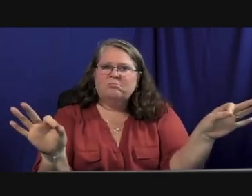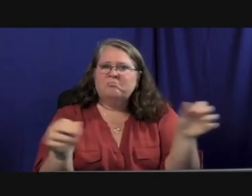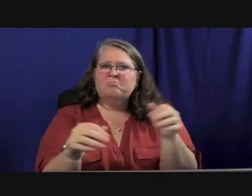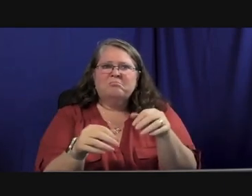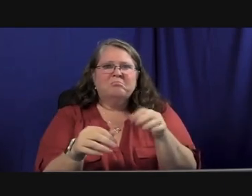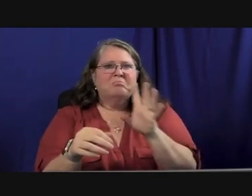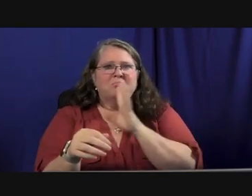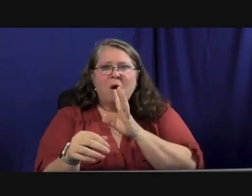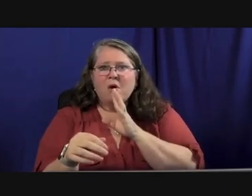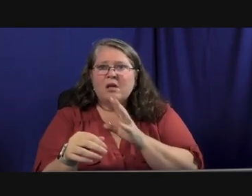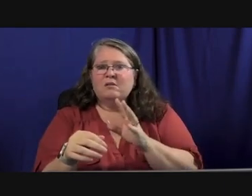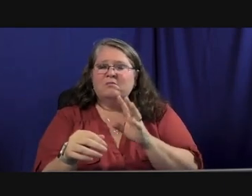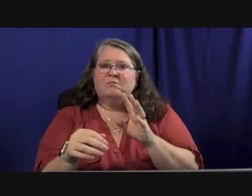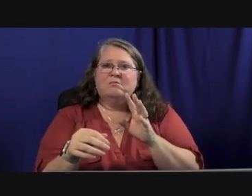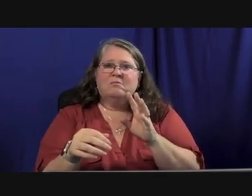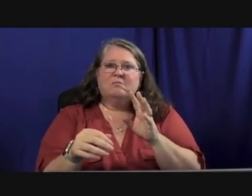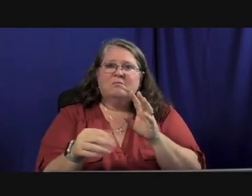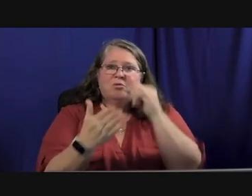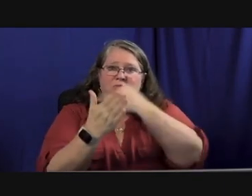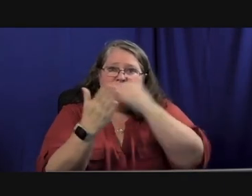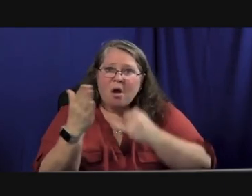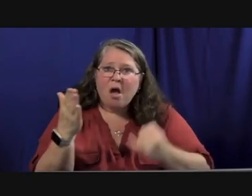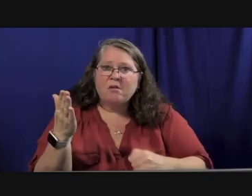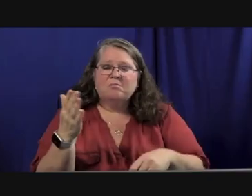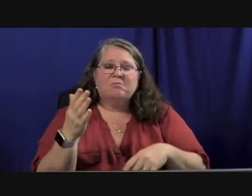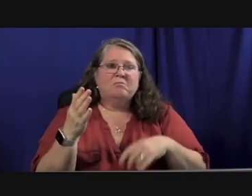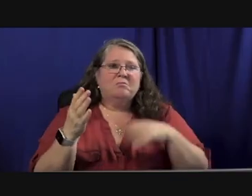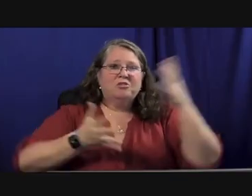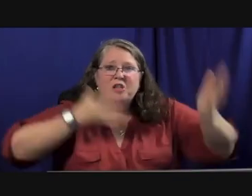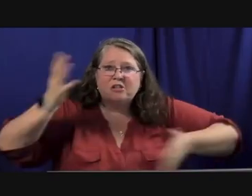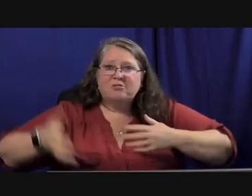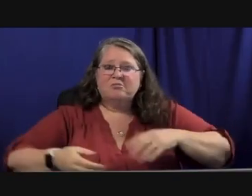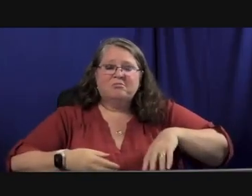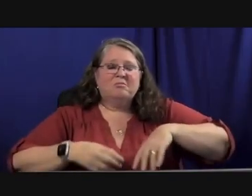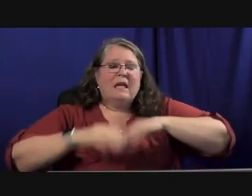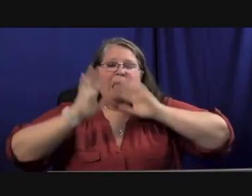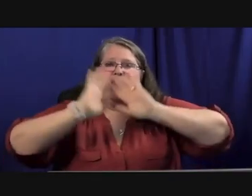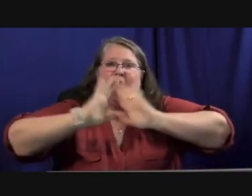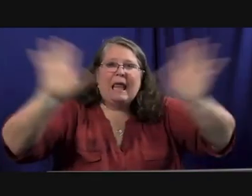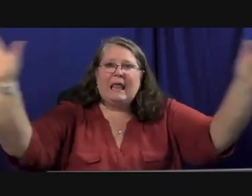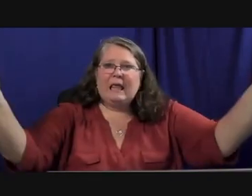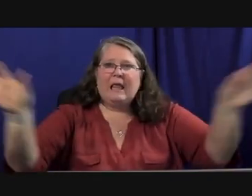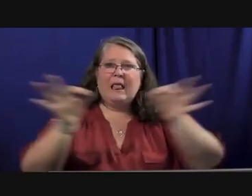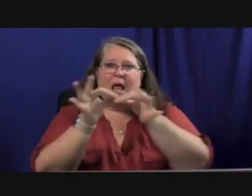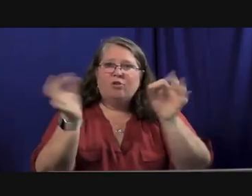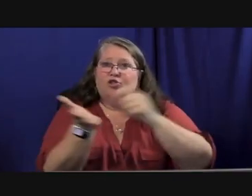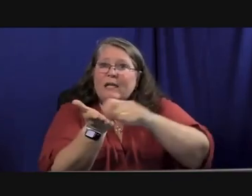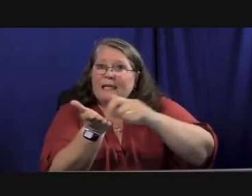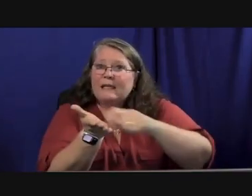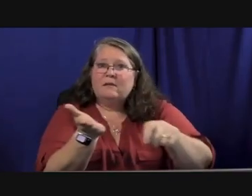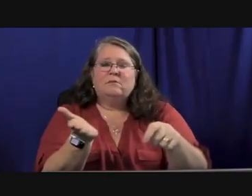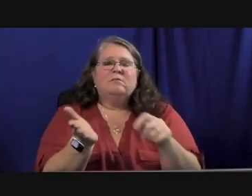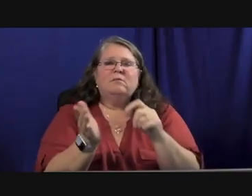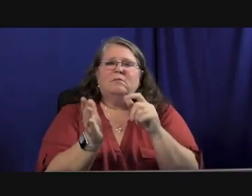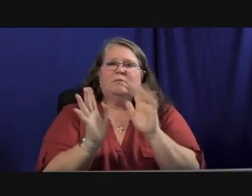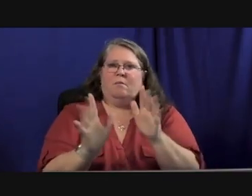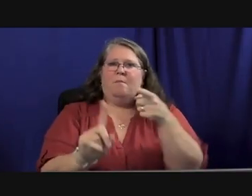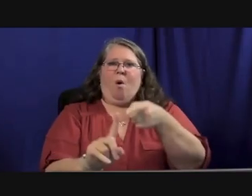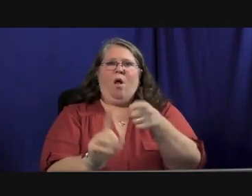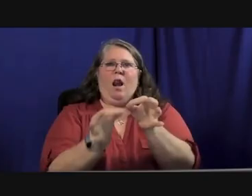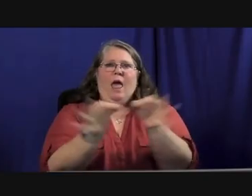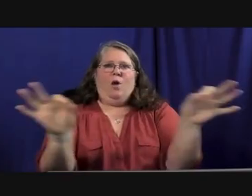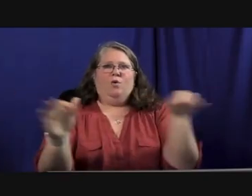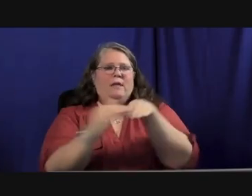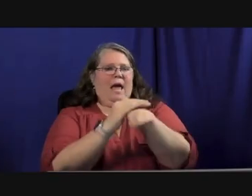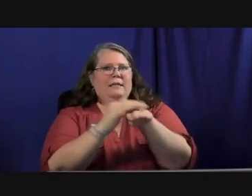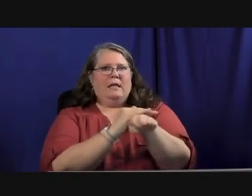any language, spoken language, even drawing, gesturing, art, just language